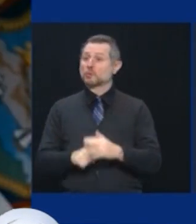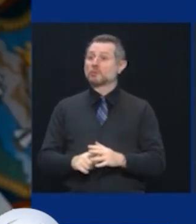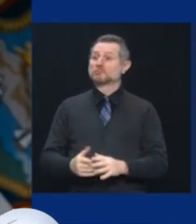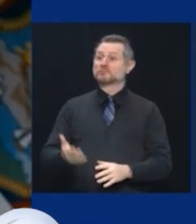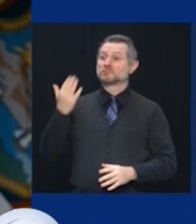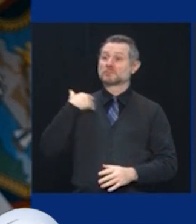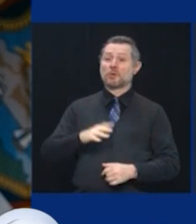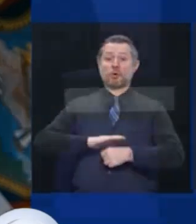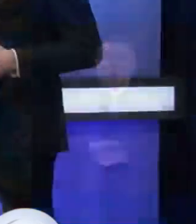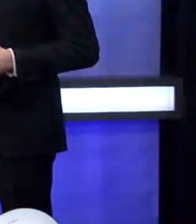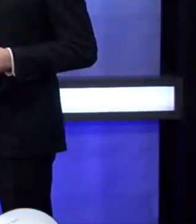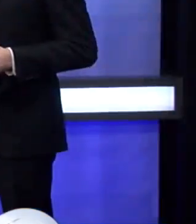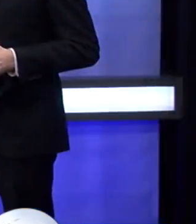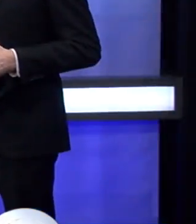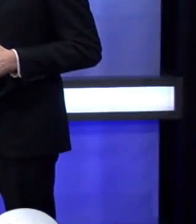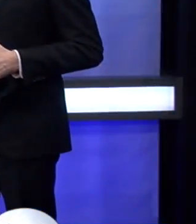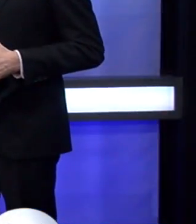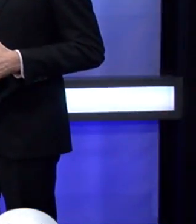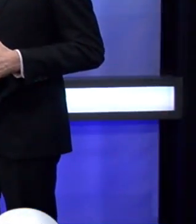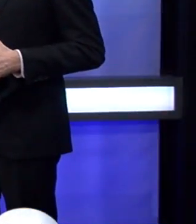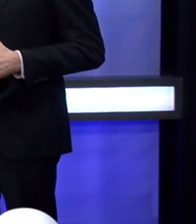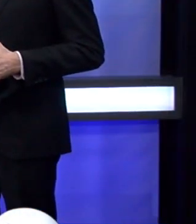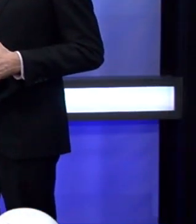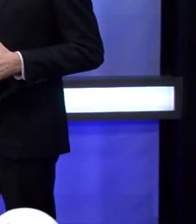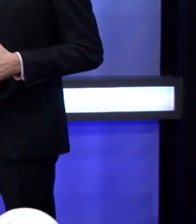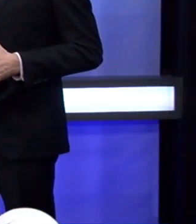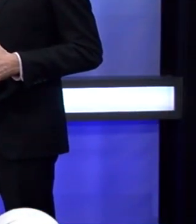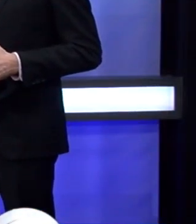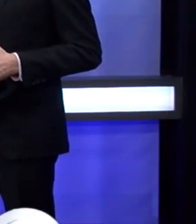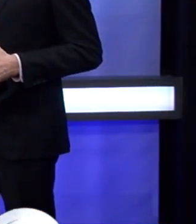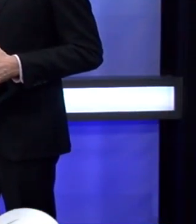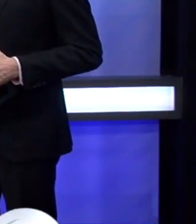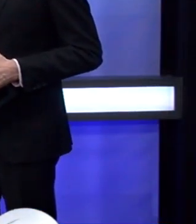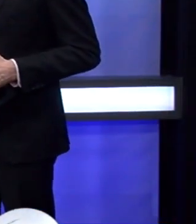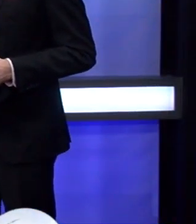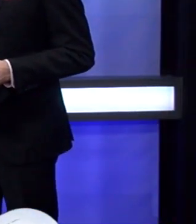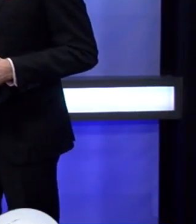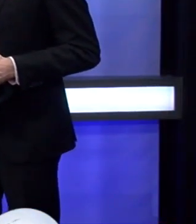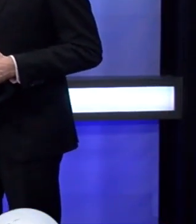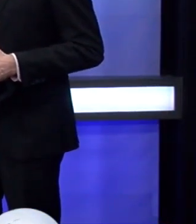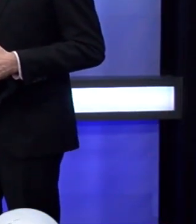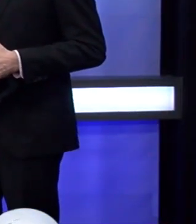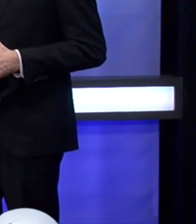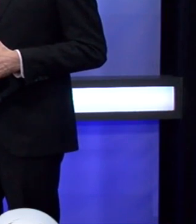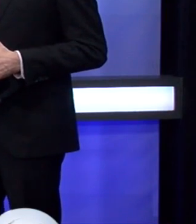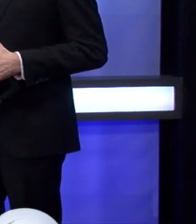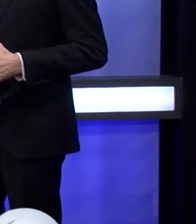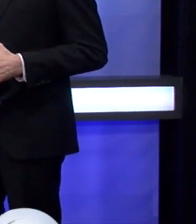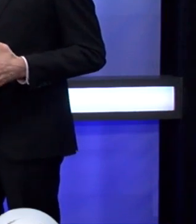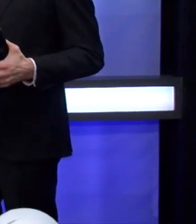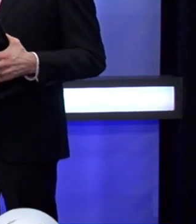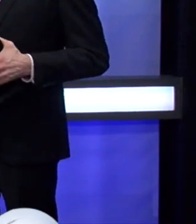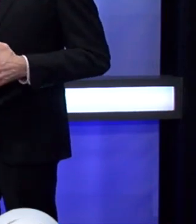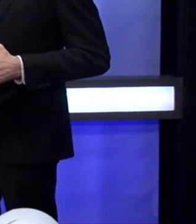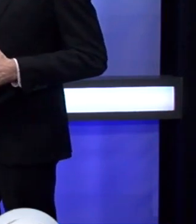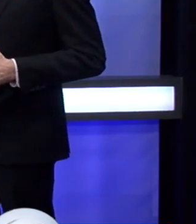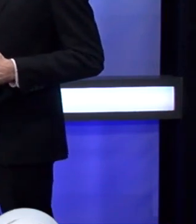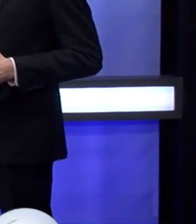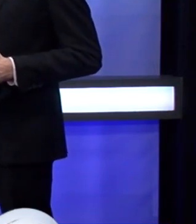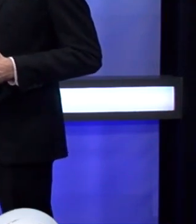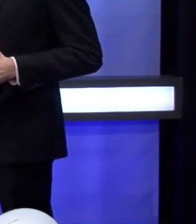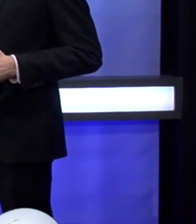virus. Governor Andrew Cuomo delivering his State of the State address from the War Room at the Capitol in Albany today. Virtually, of